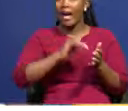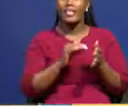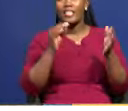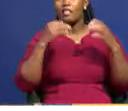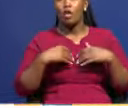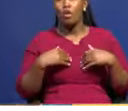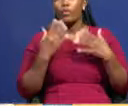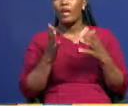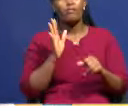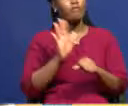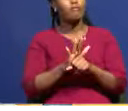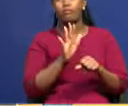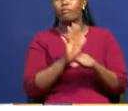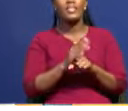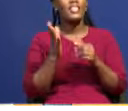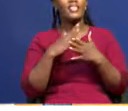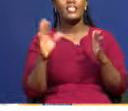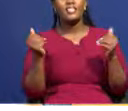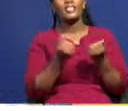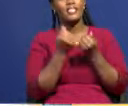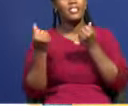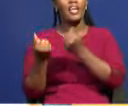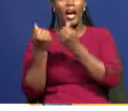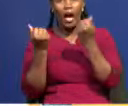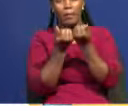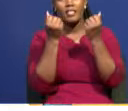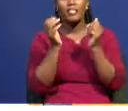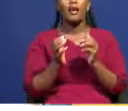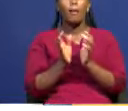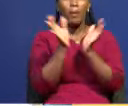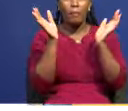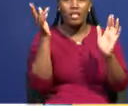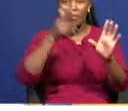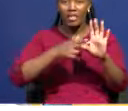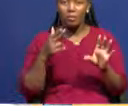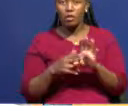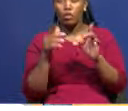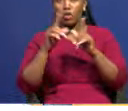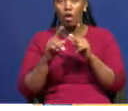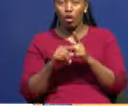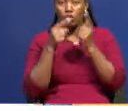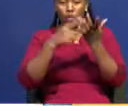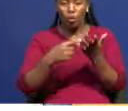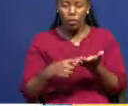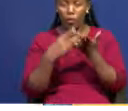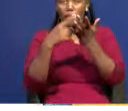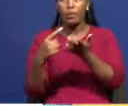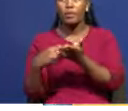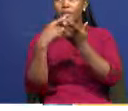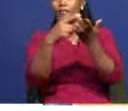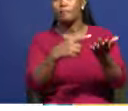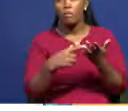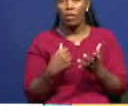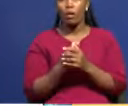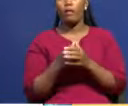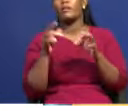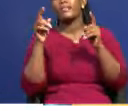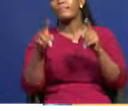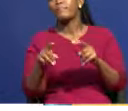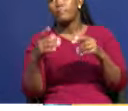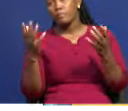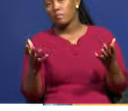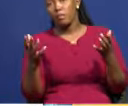a lot of stuff going on and people discussing and public participation. Mm-hmm. And public participation doesn't have to be, according to me,